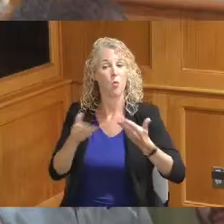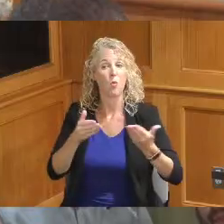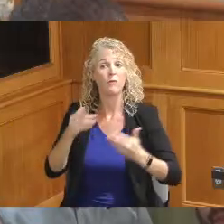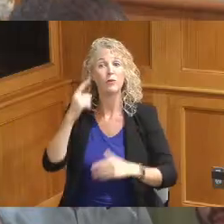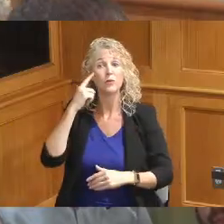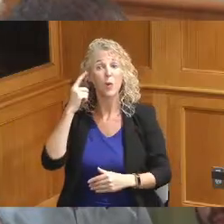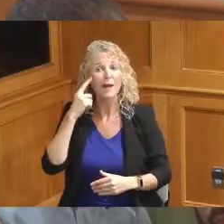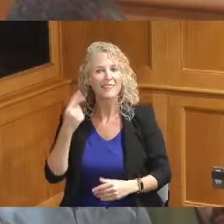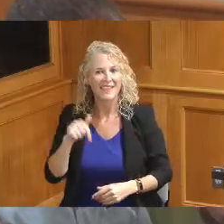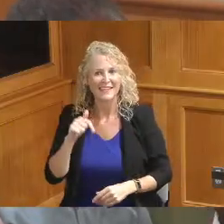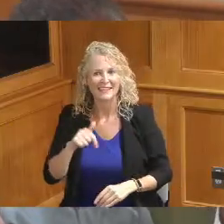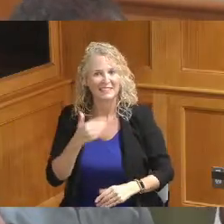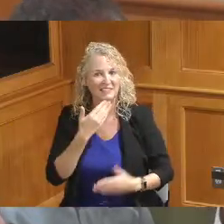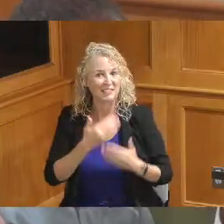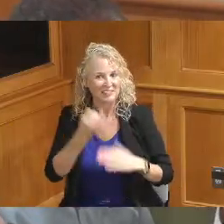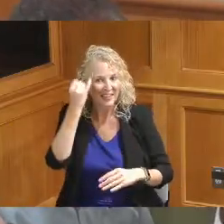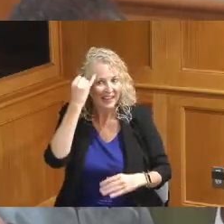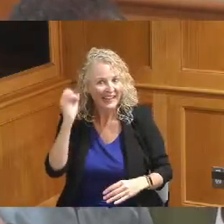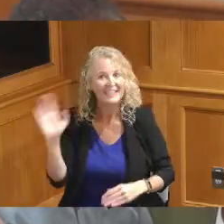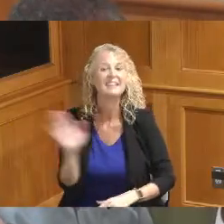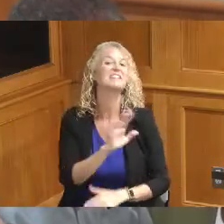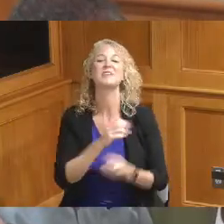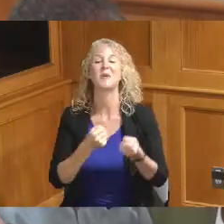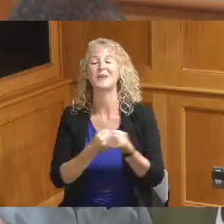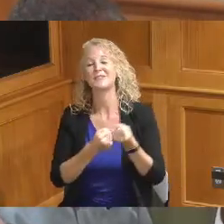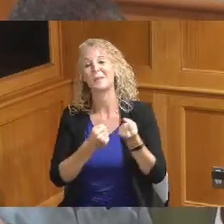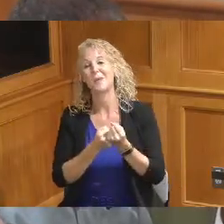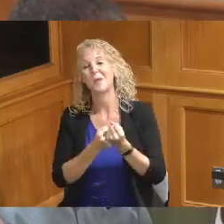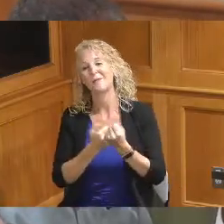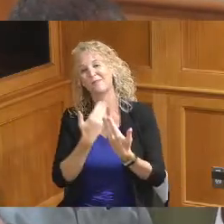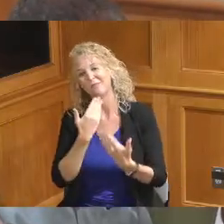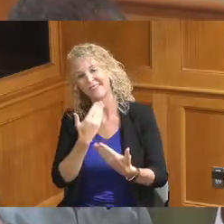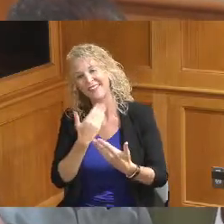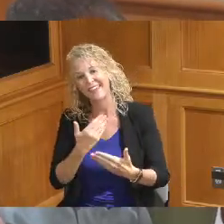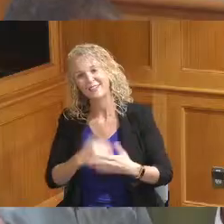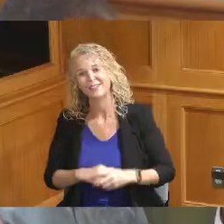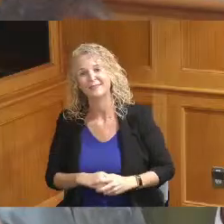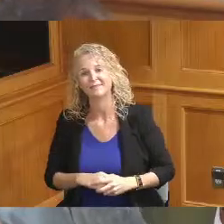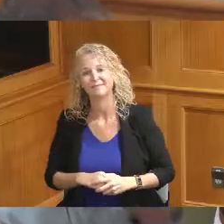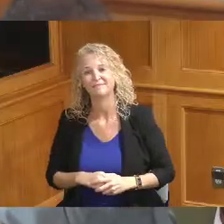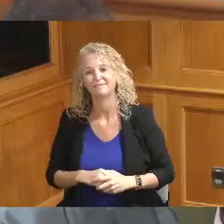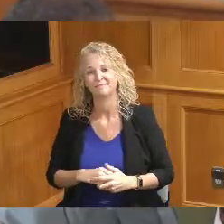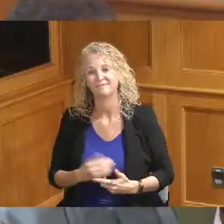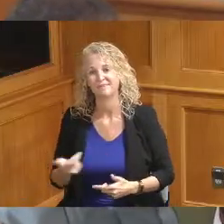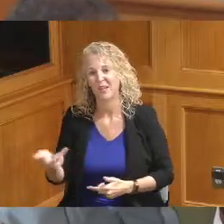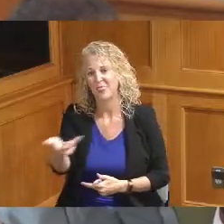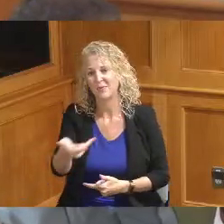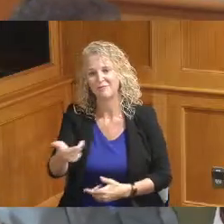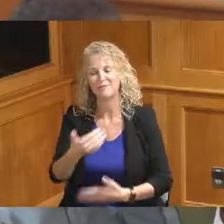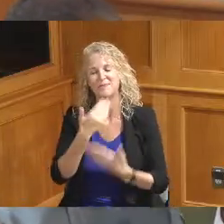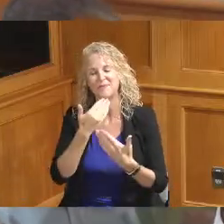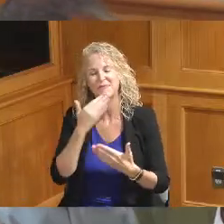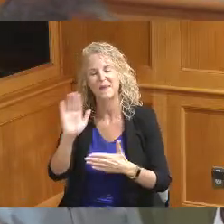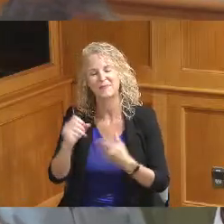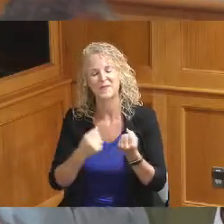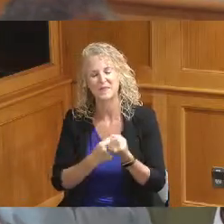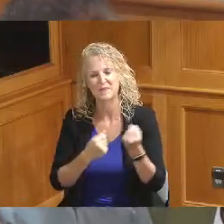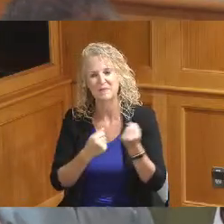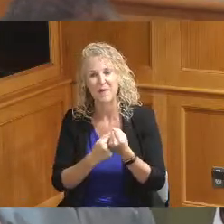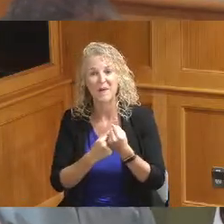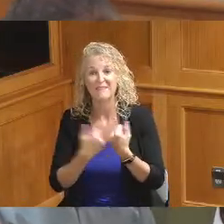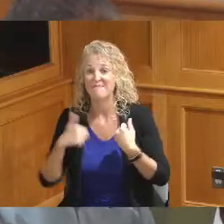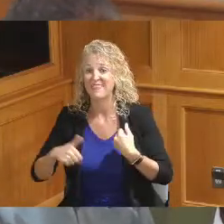on to something. I appreciate the support that I always get from Stumis and Ms. Reese and Ms. Treehouse. So for us, it's just an